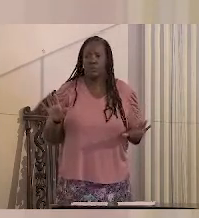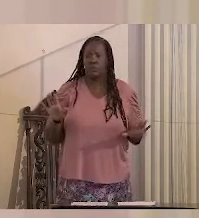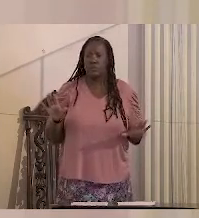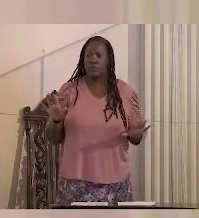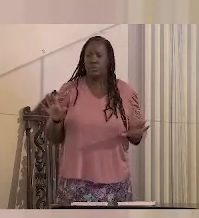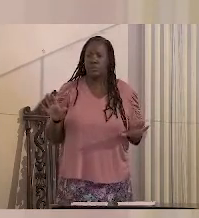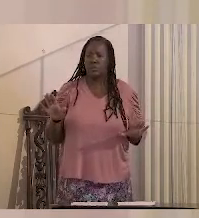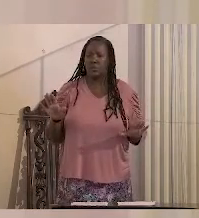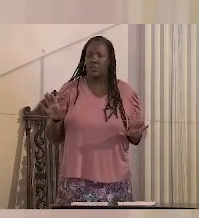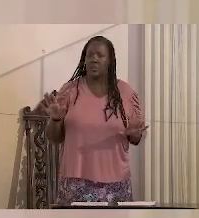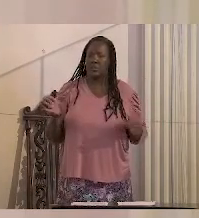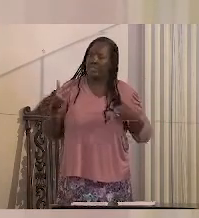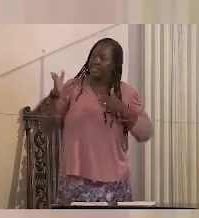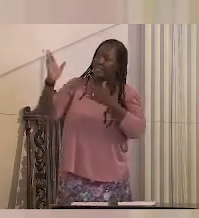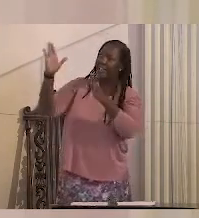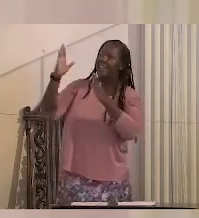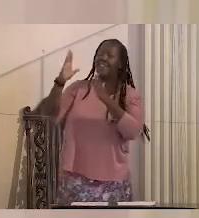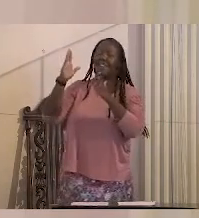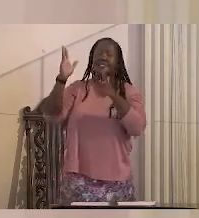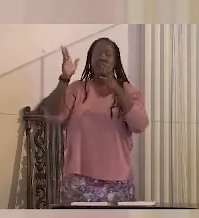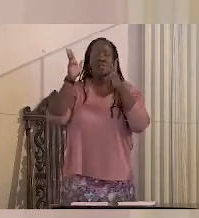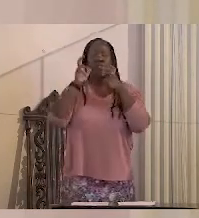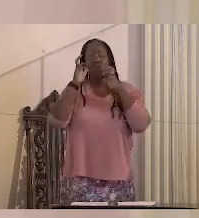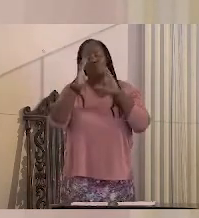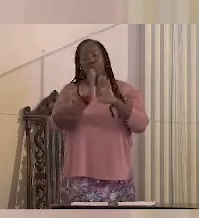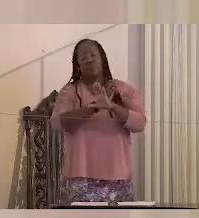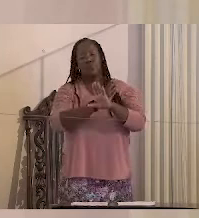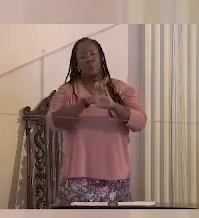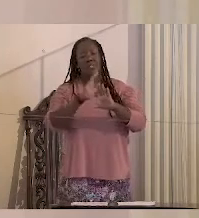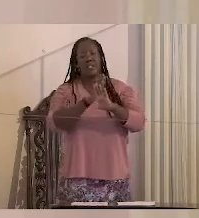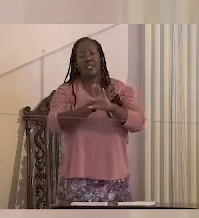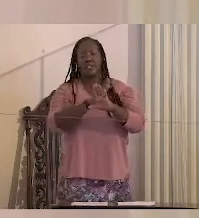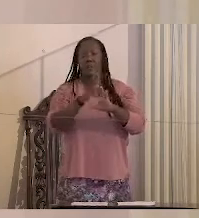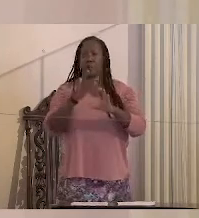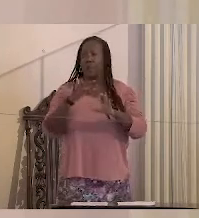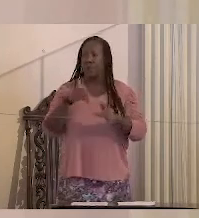to hear music when our own songs cease.